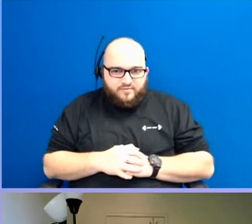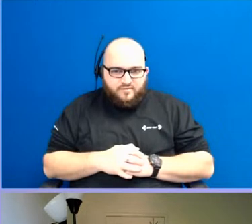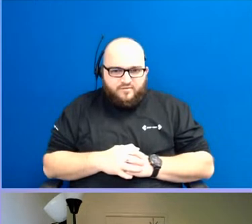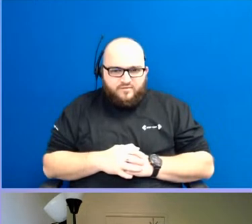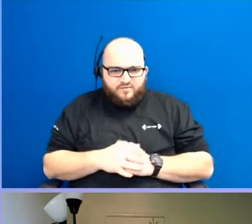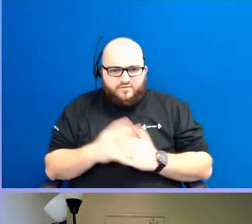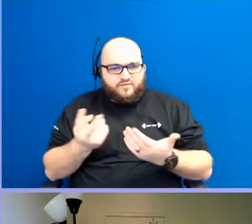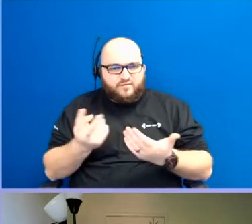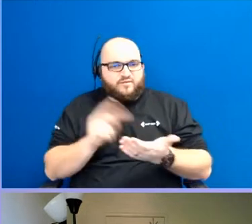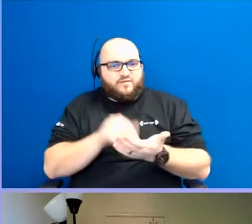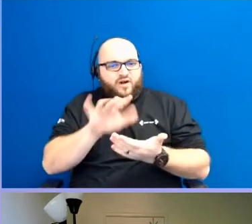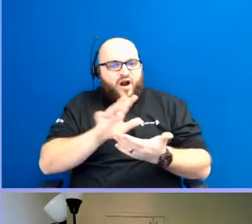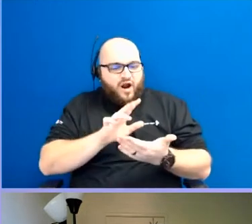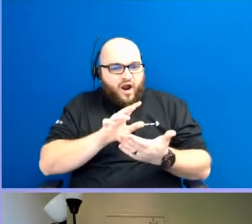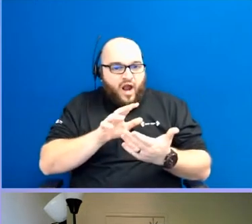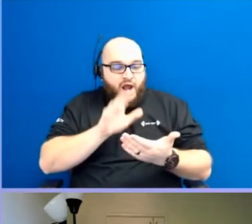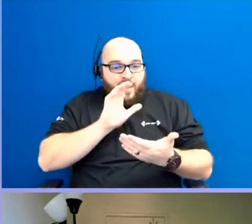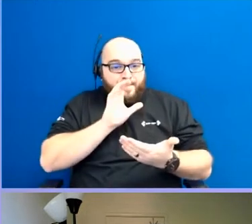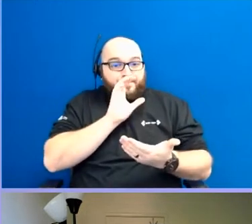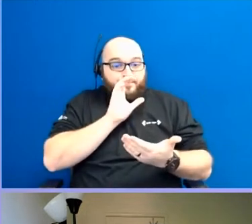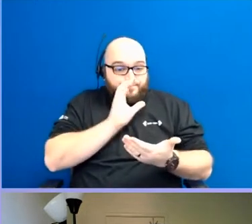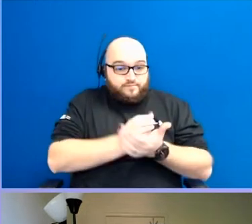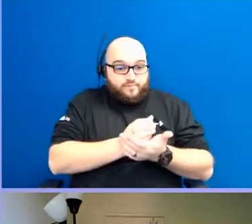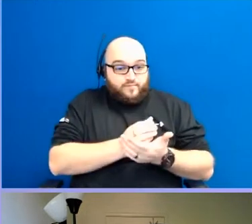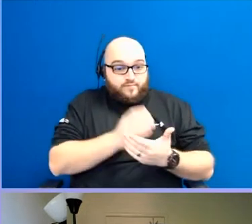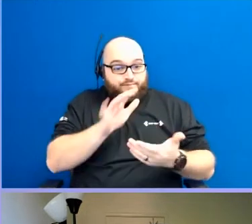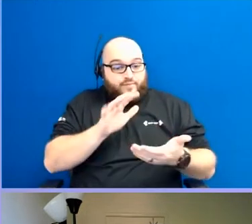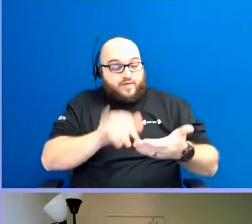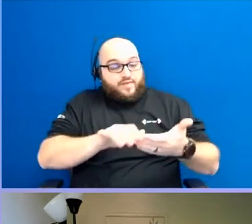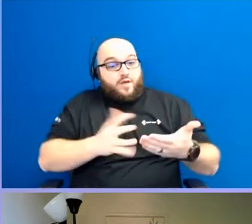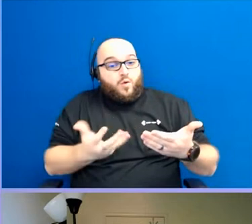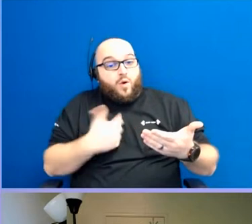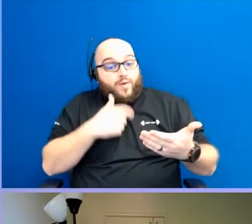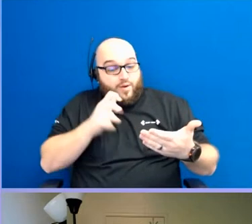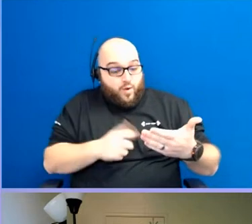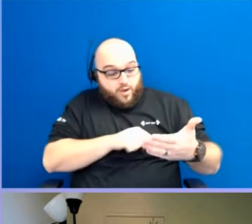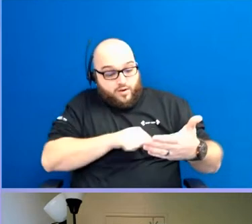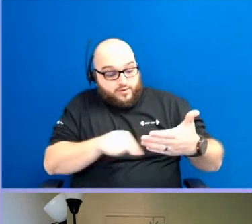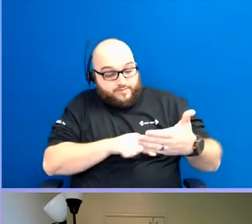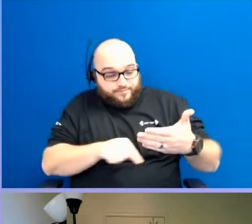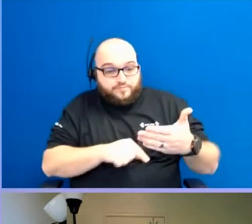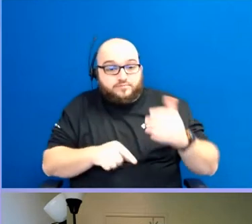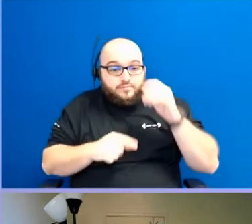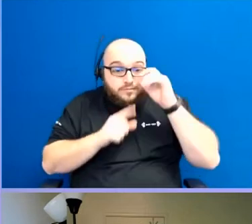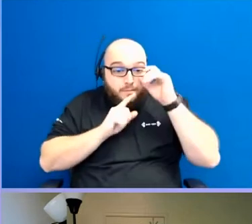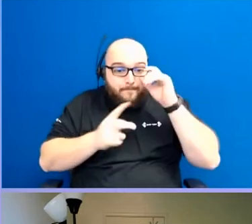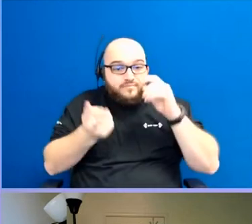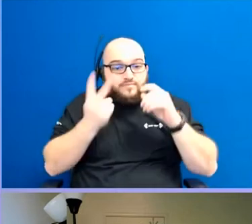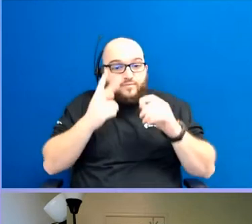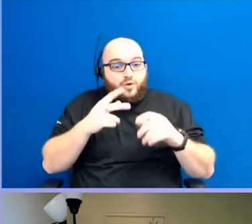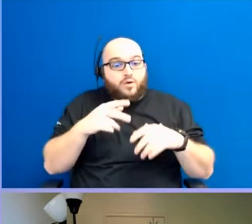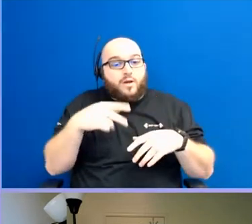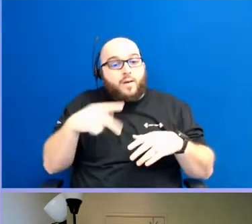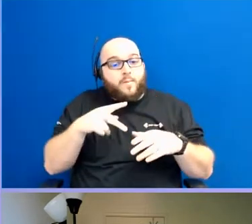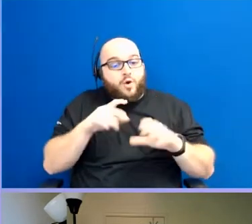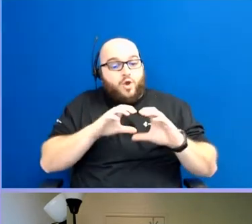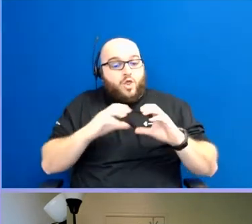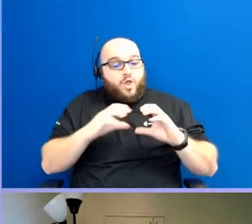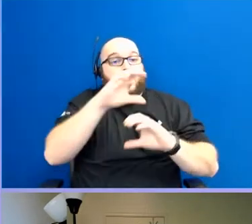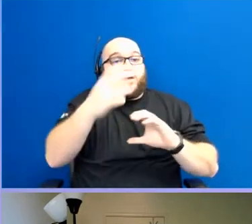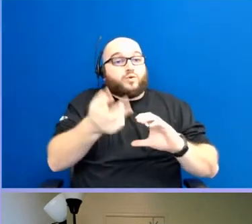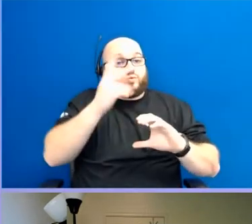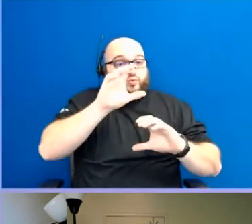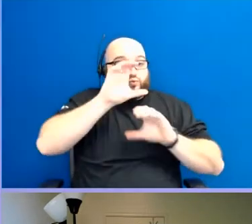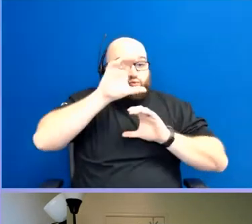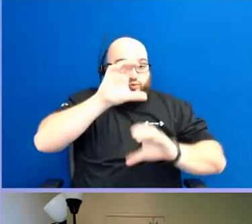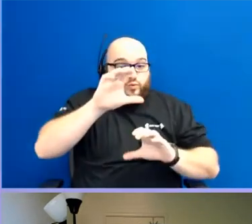prompt is a 2-tier purple ombre birthday cake topped with rainbow sprinkles, white candles, and fresh strawberries on